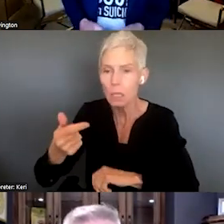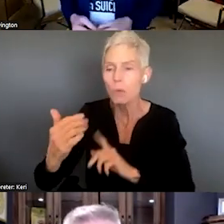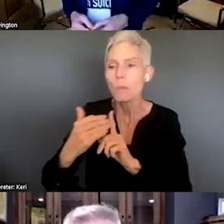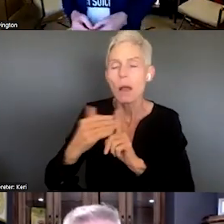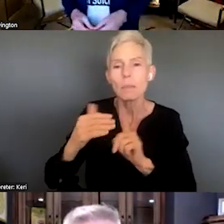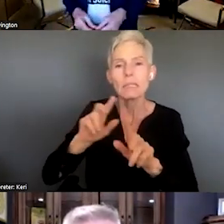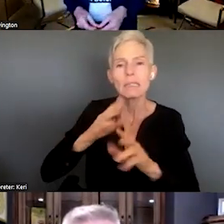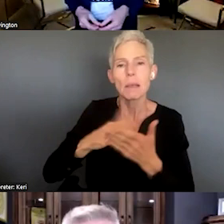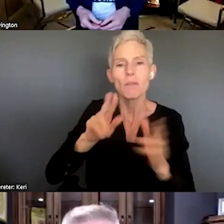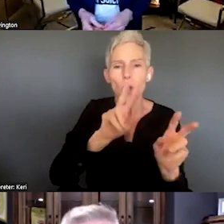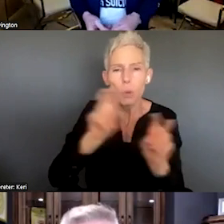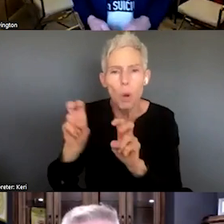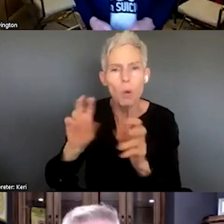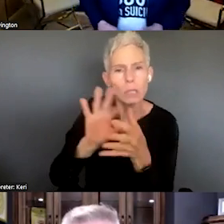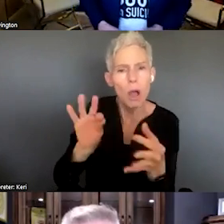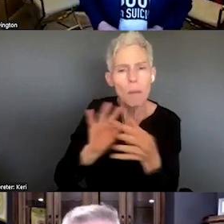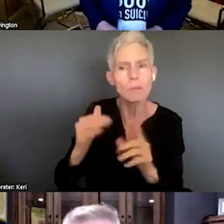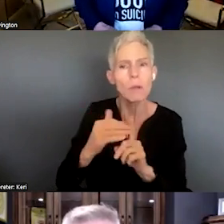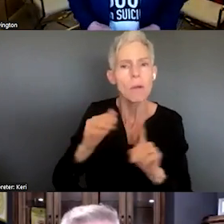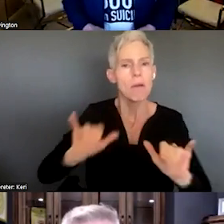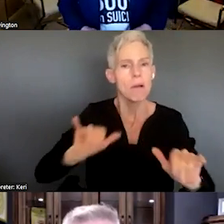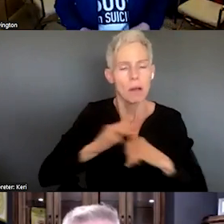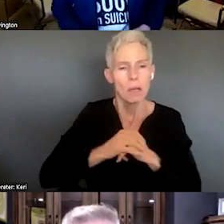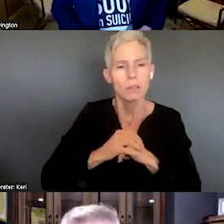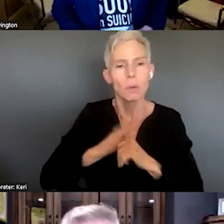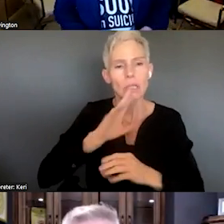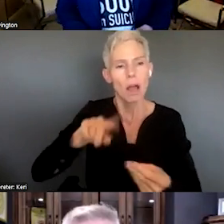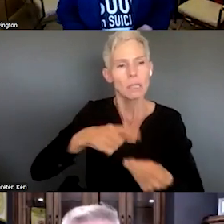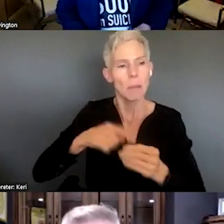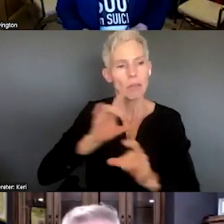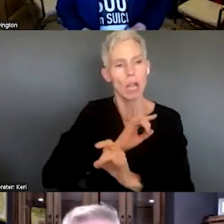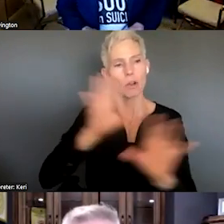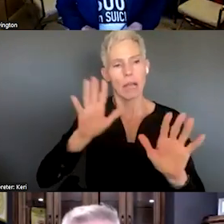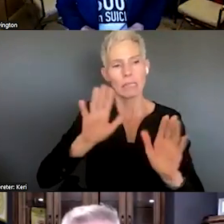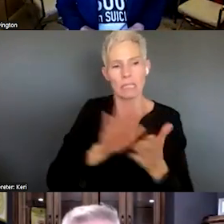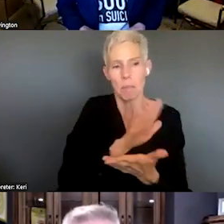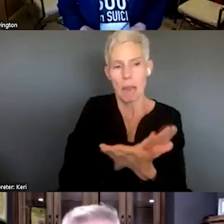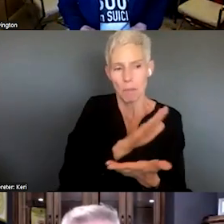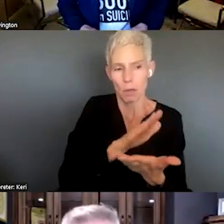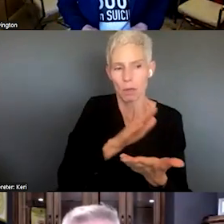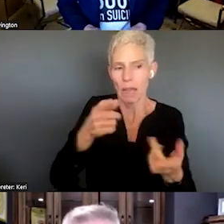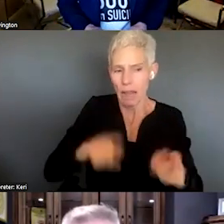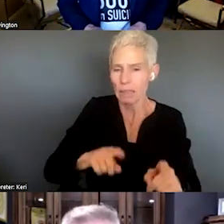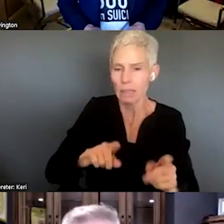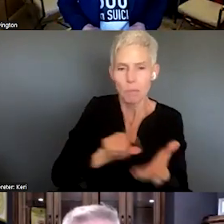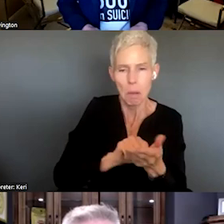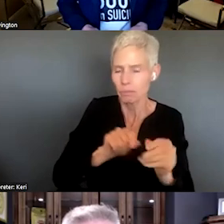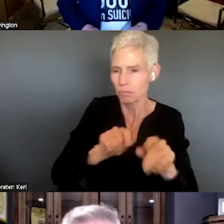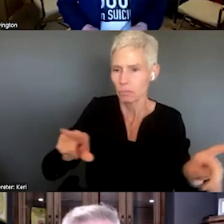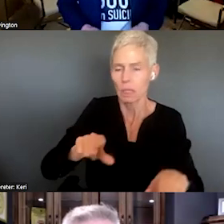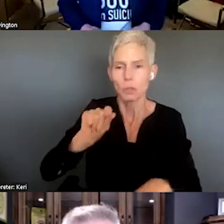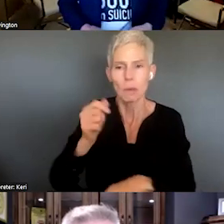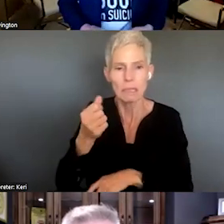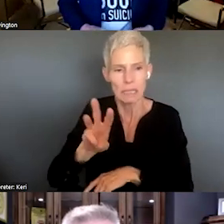comments. We've talked about the Crisis Now paper that came out from the Action Alliance in 2016. That really came from